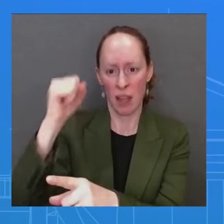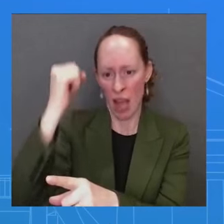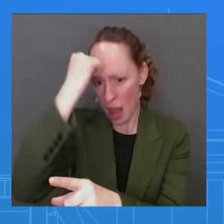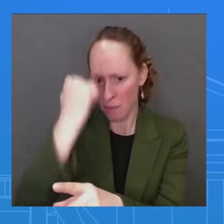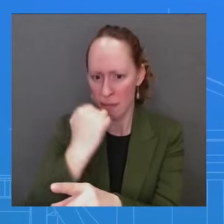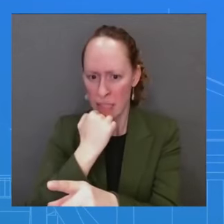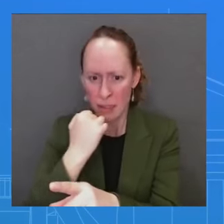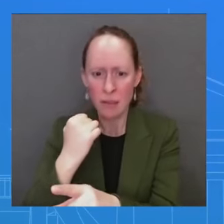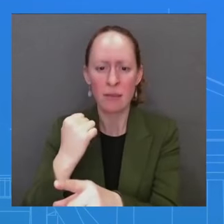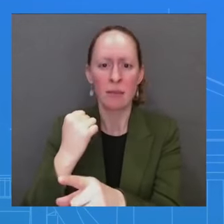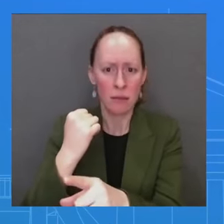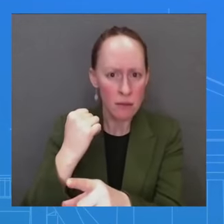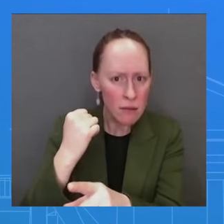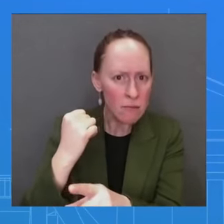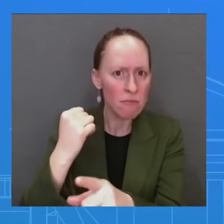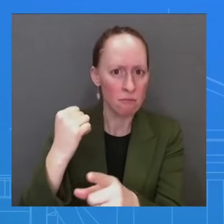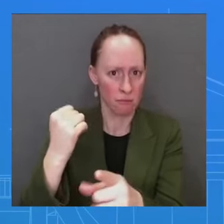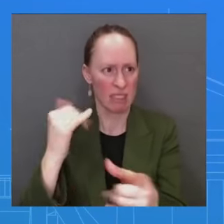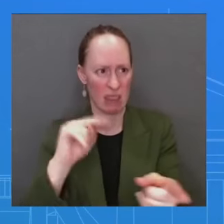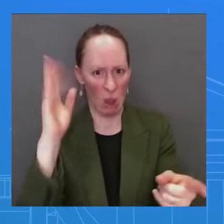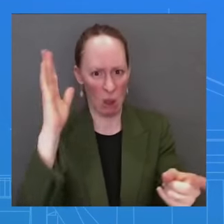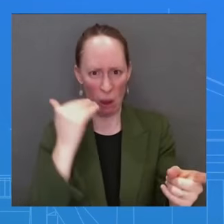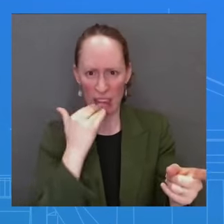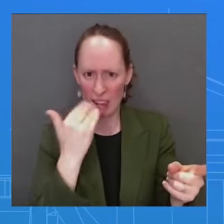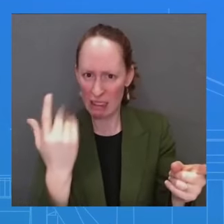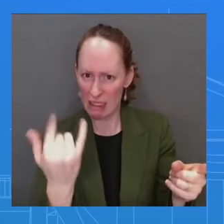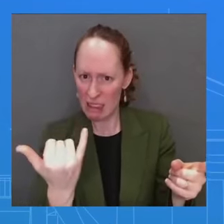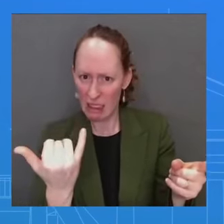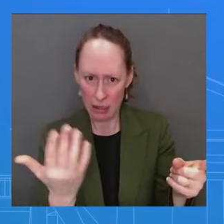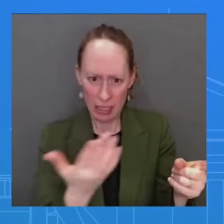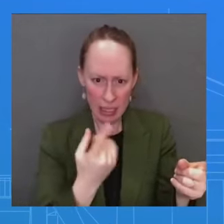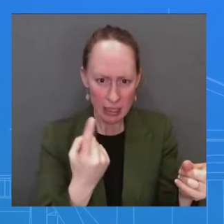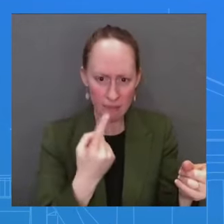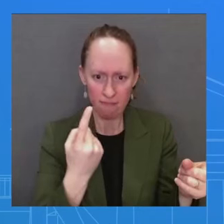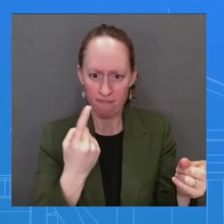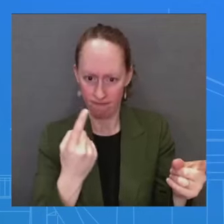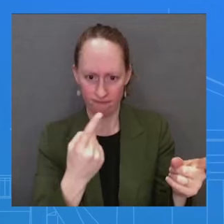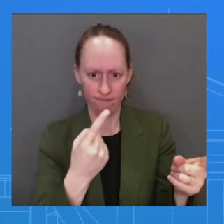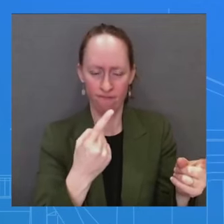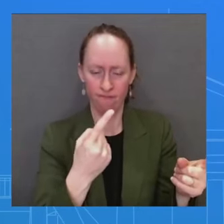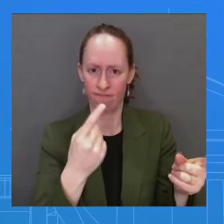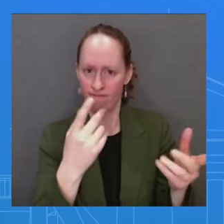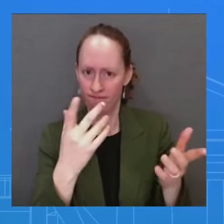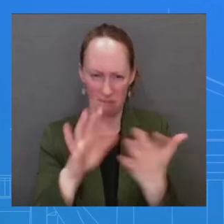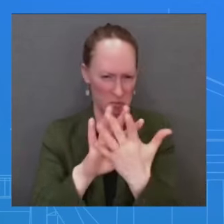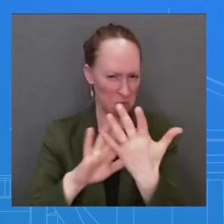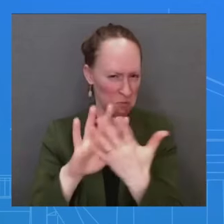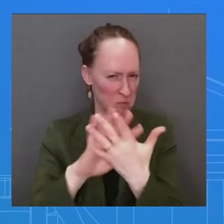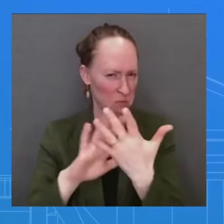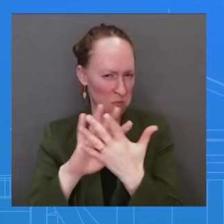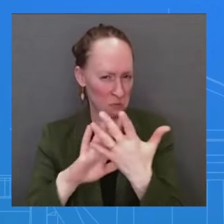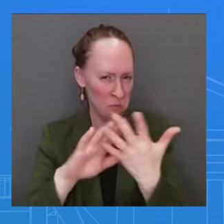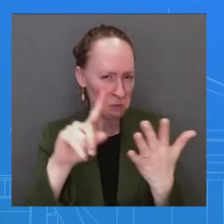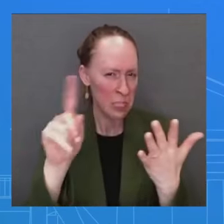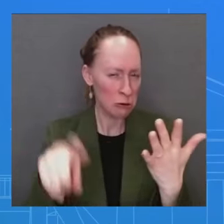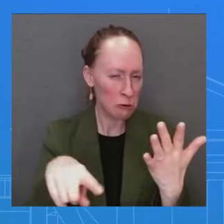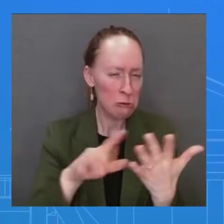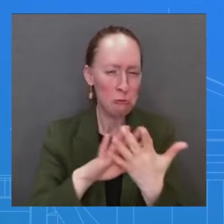the families harmed by Hamas are preparing a legal action to hold North